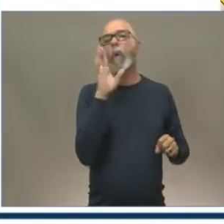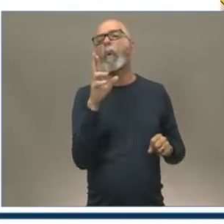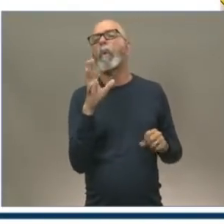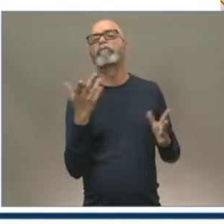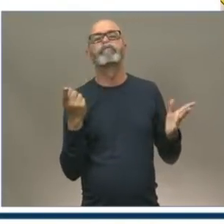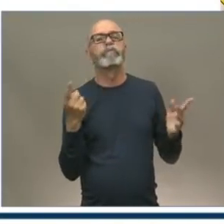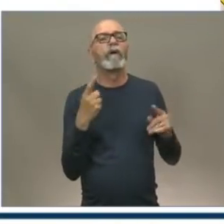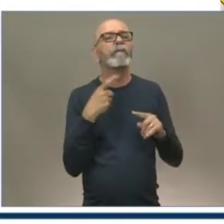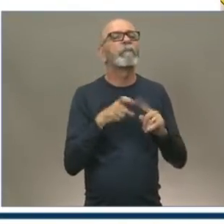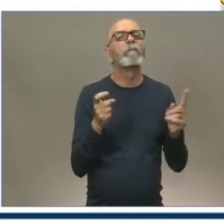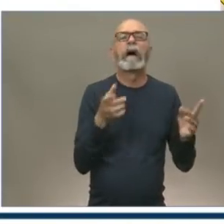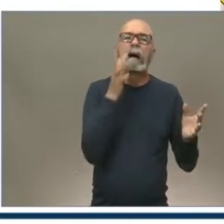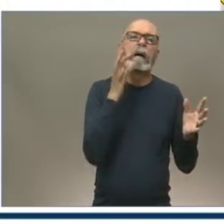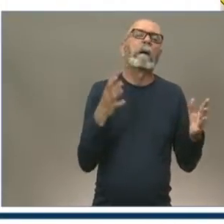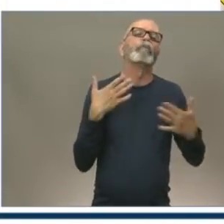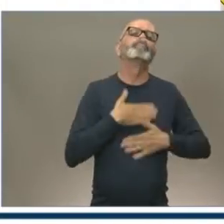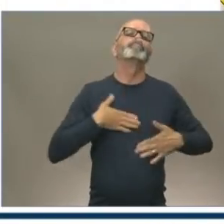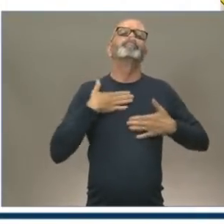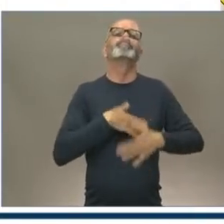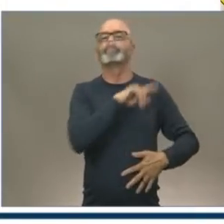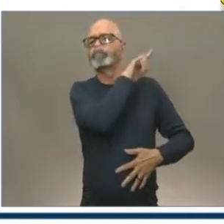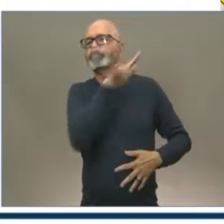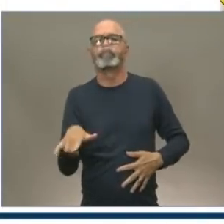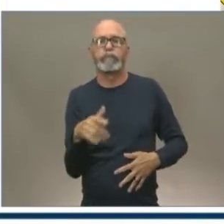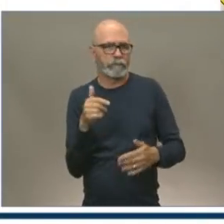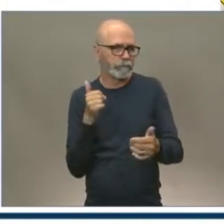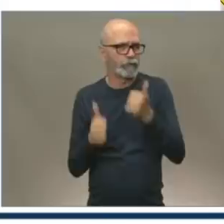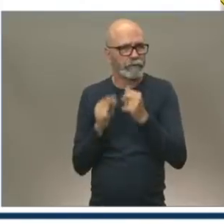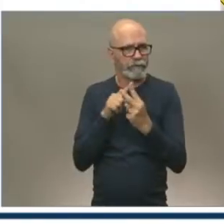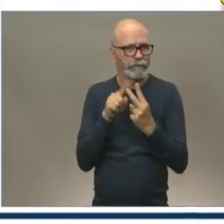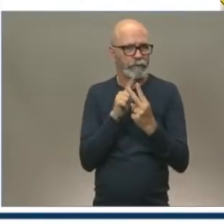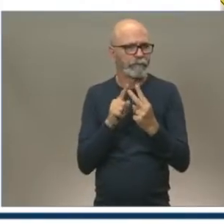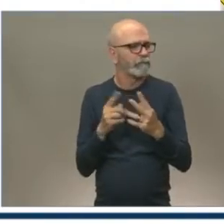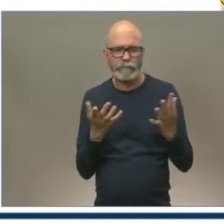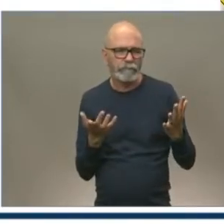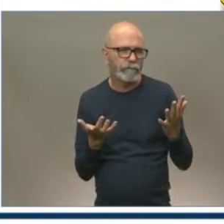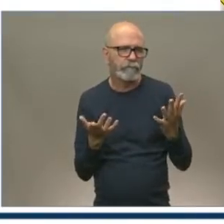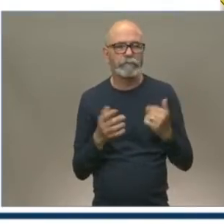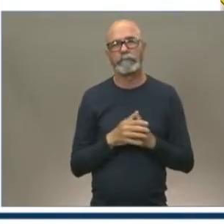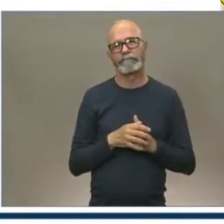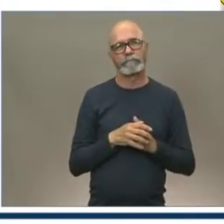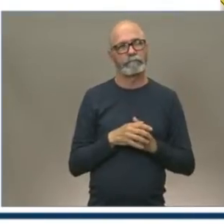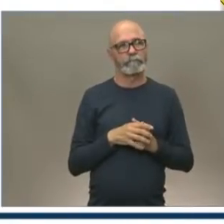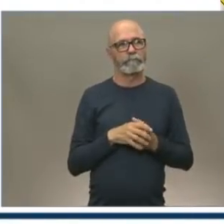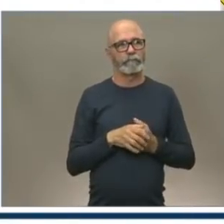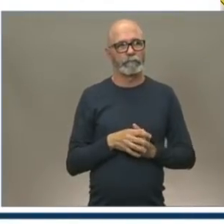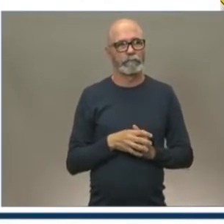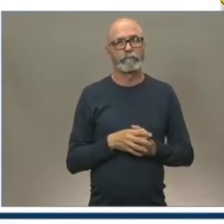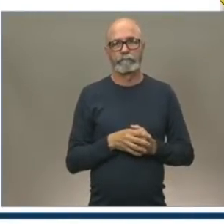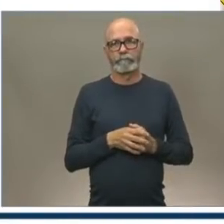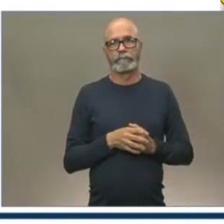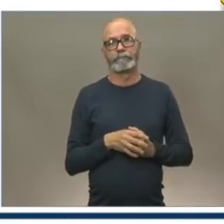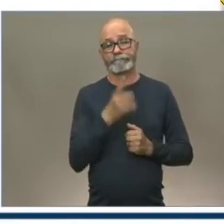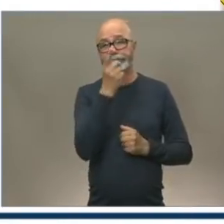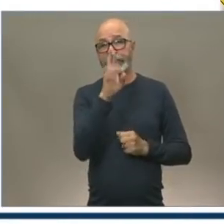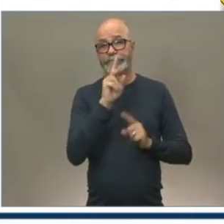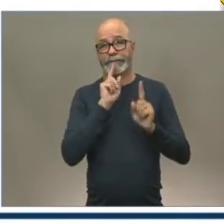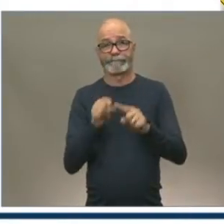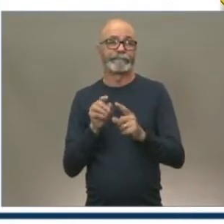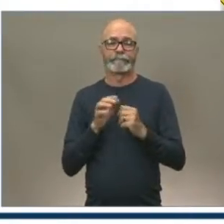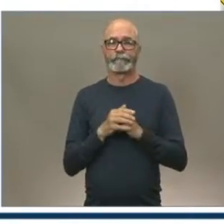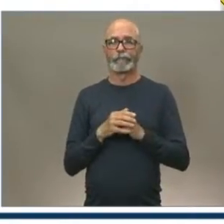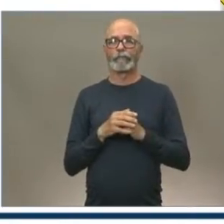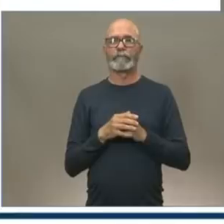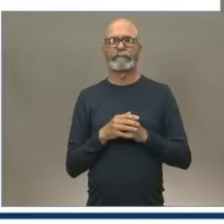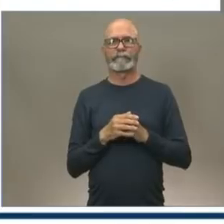nature of the travel that's kind of responsible for cases related to travel in this most recent time? Yeah, we look at that. So we know that in the last, I